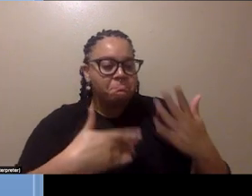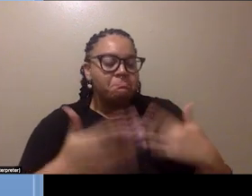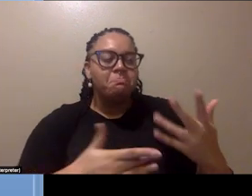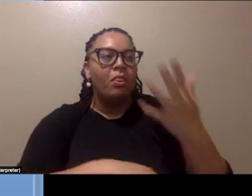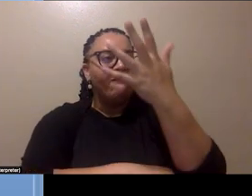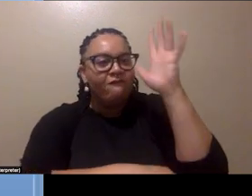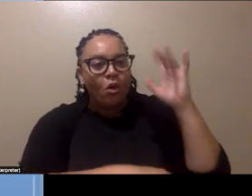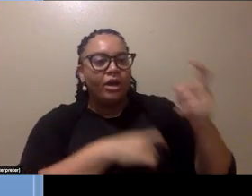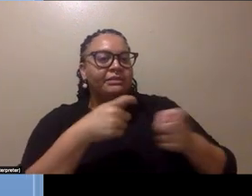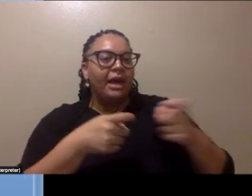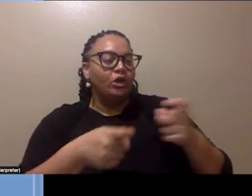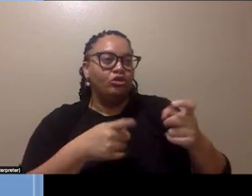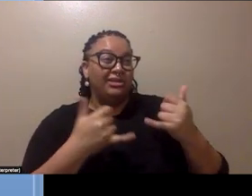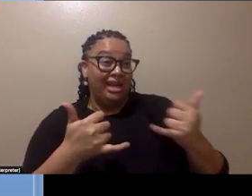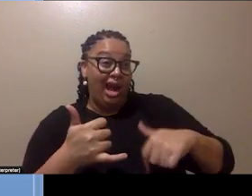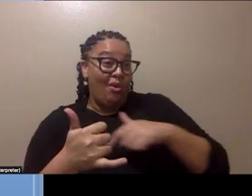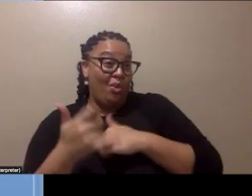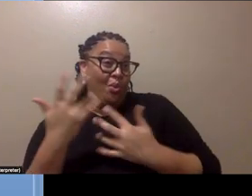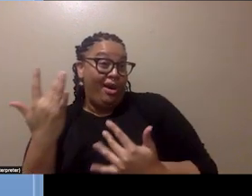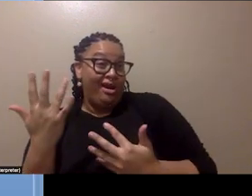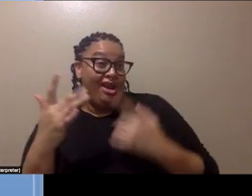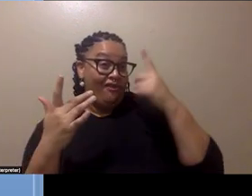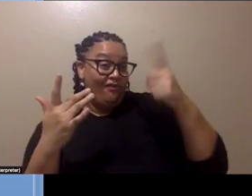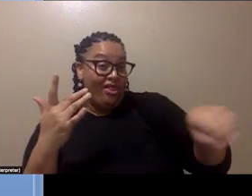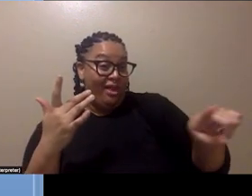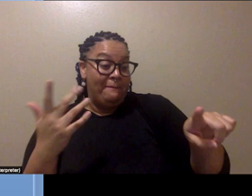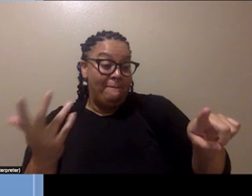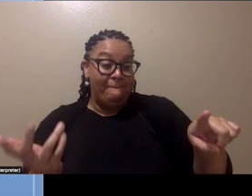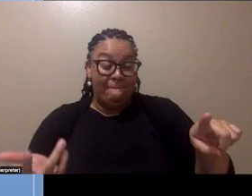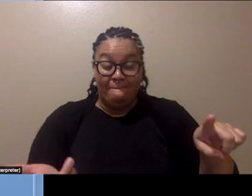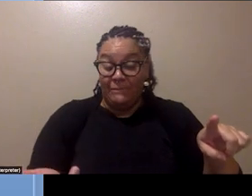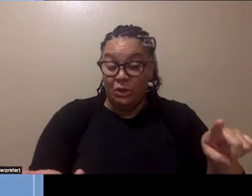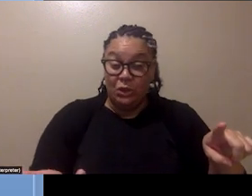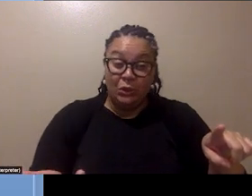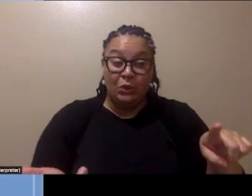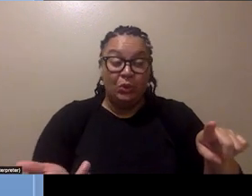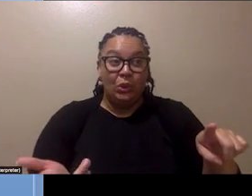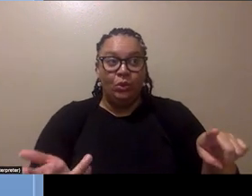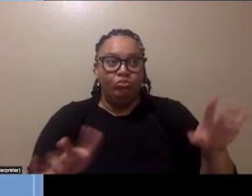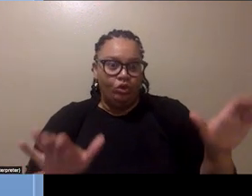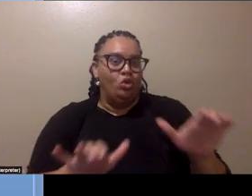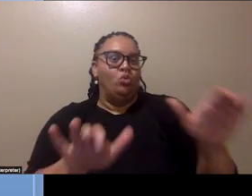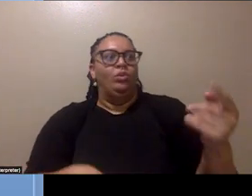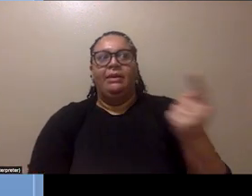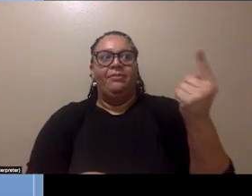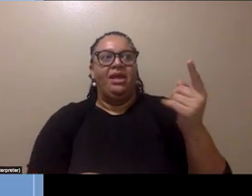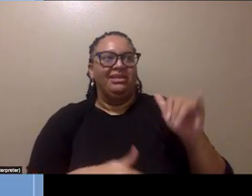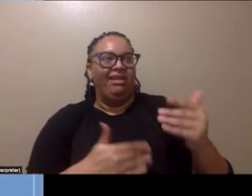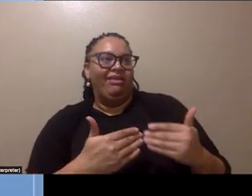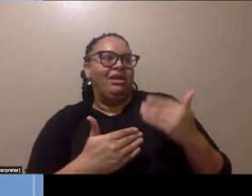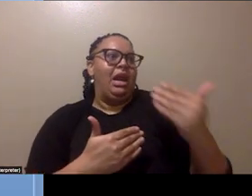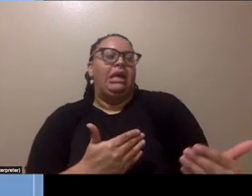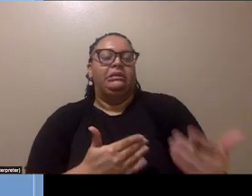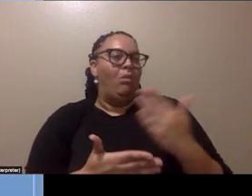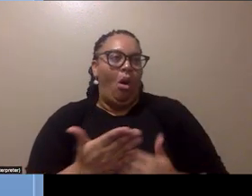then, go on to the forest managers, and now we're kind of waiting for them to take action? Is that